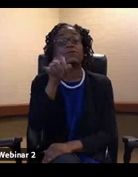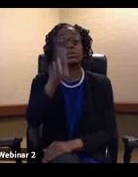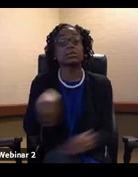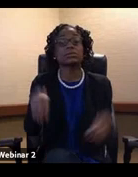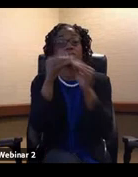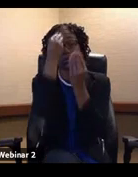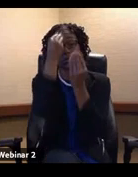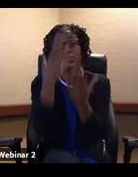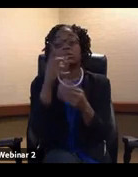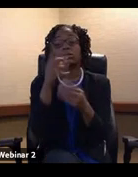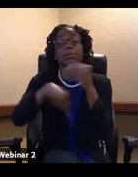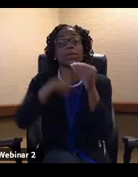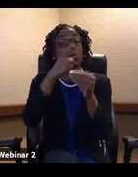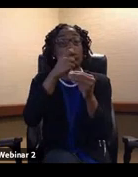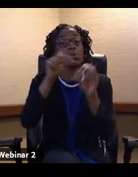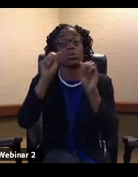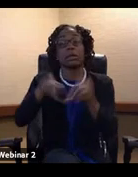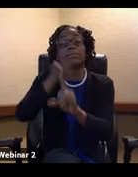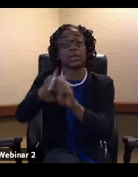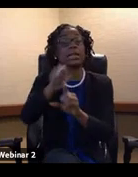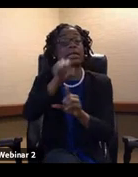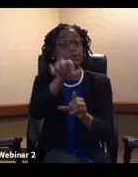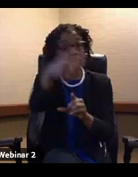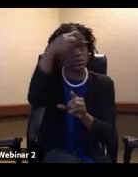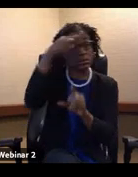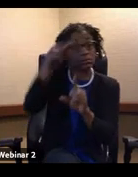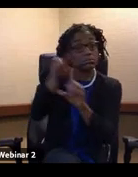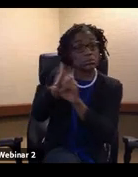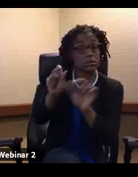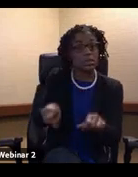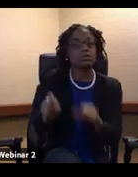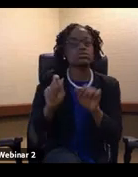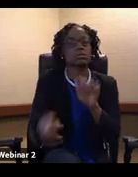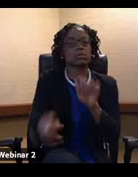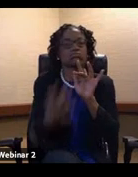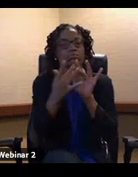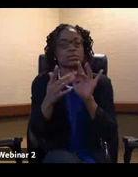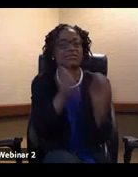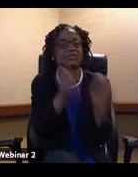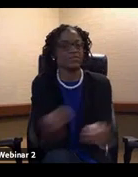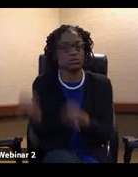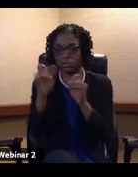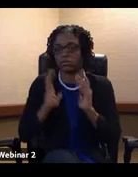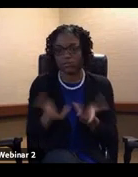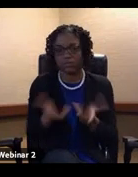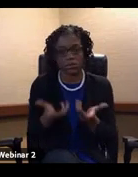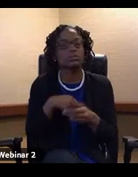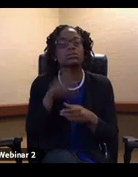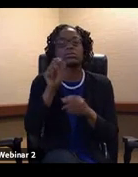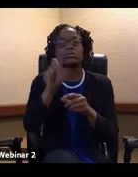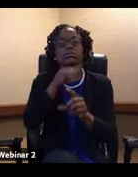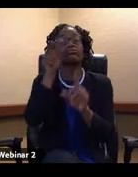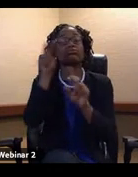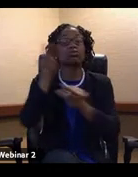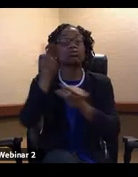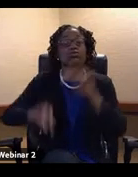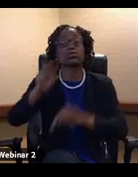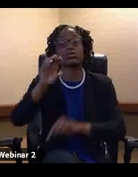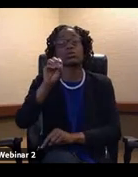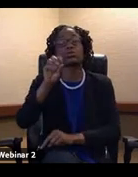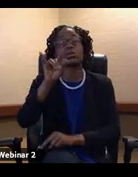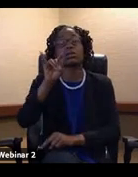If you need more information about who's eligible or have questions about whether you think you're eligible, you can reach out to me individually. But please, again, look at the